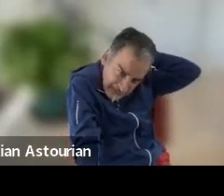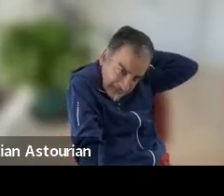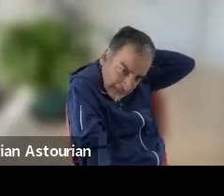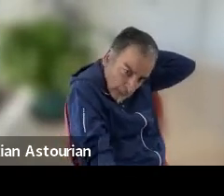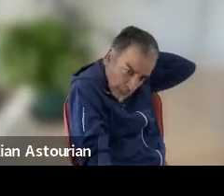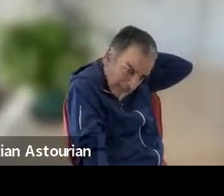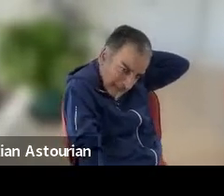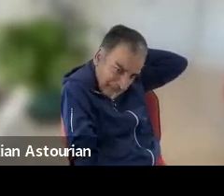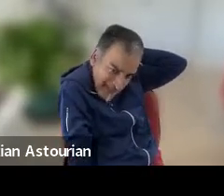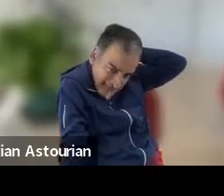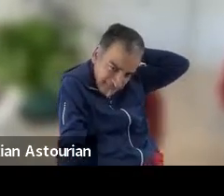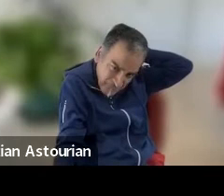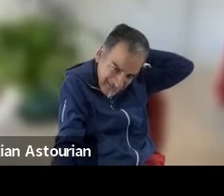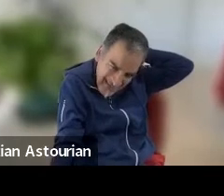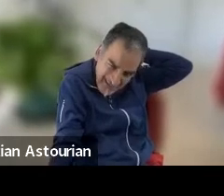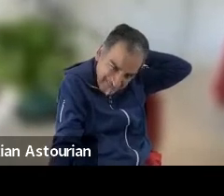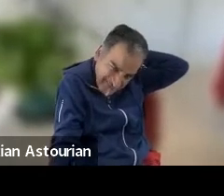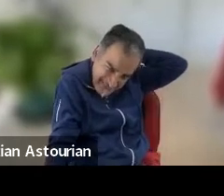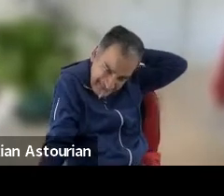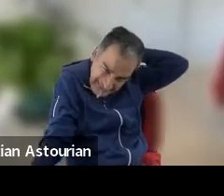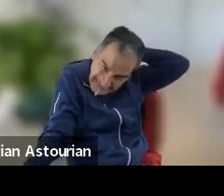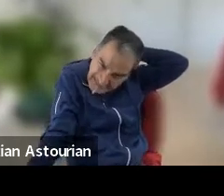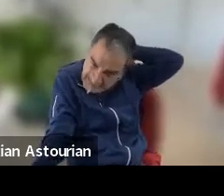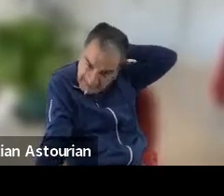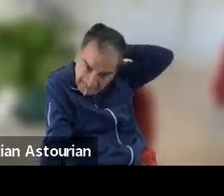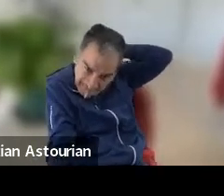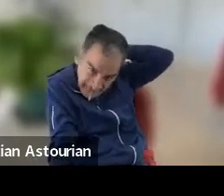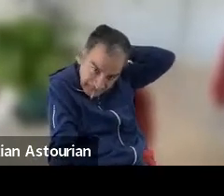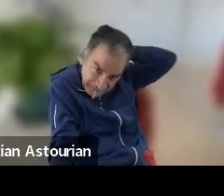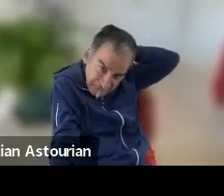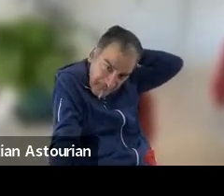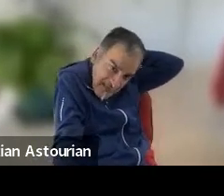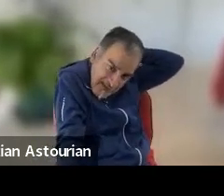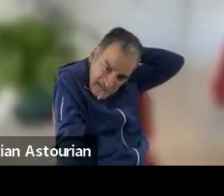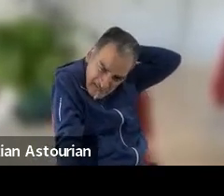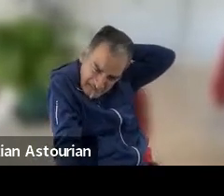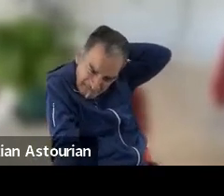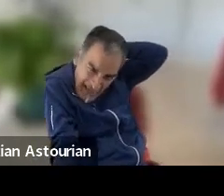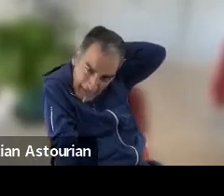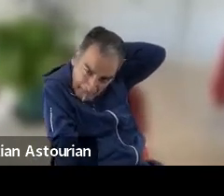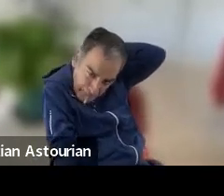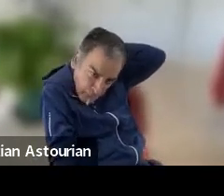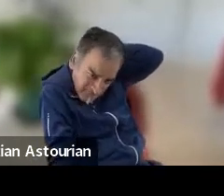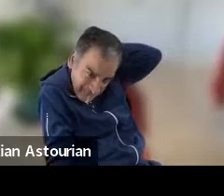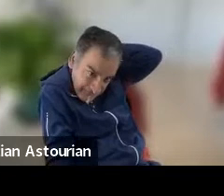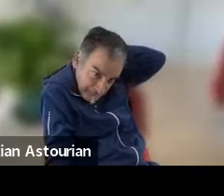2 hours to be paid for every shift. If